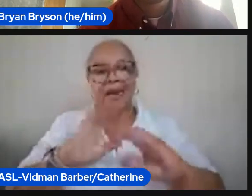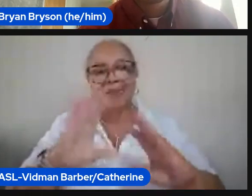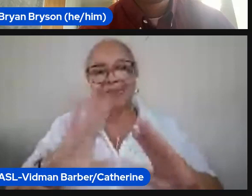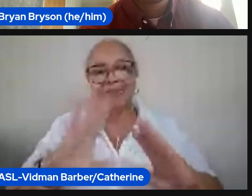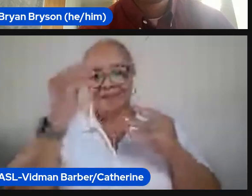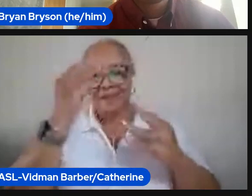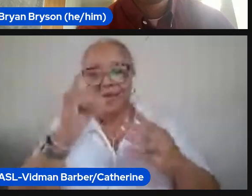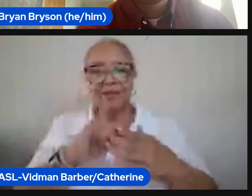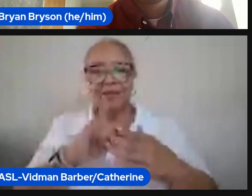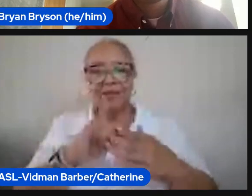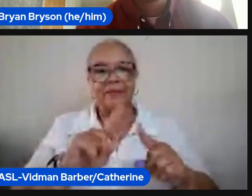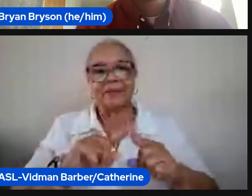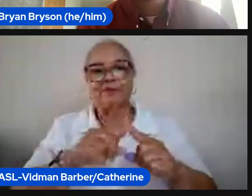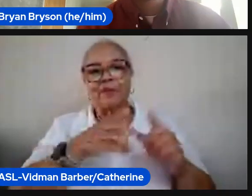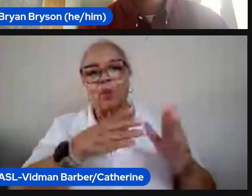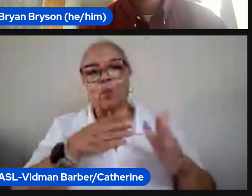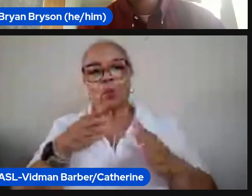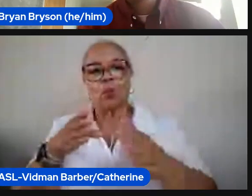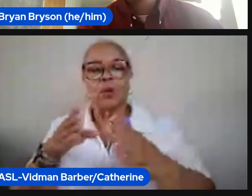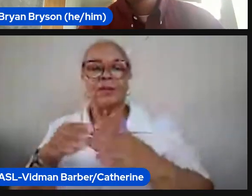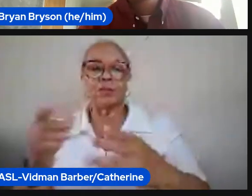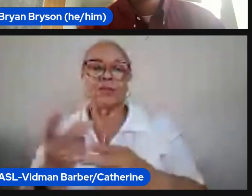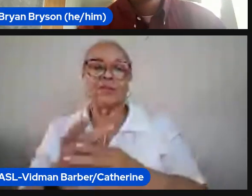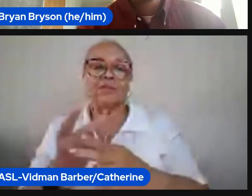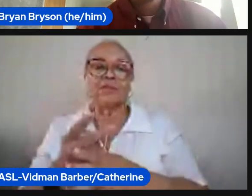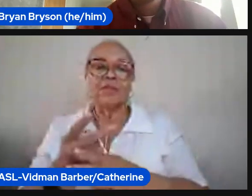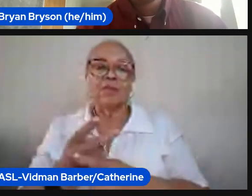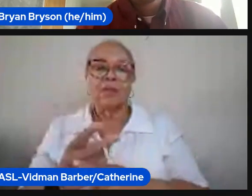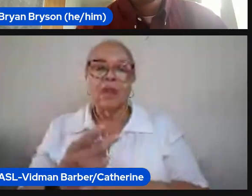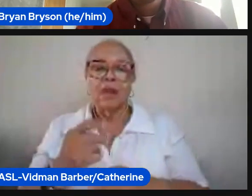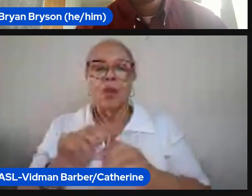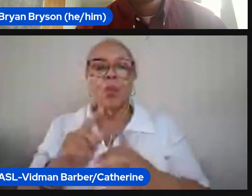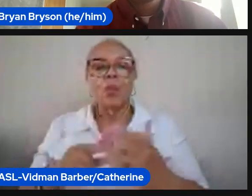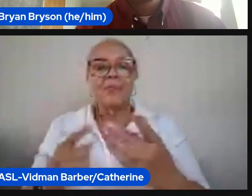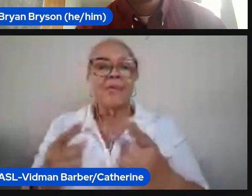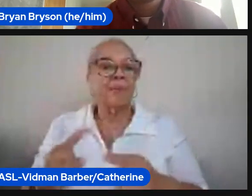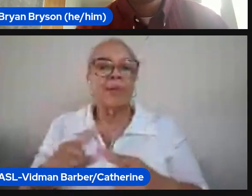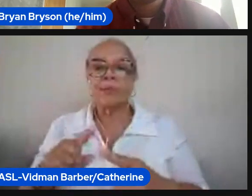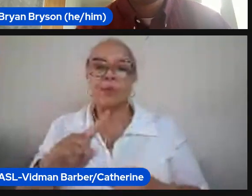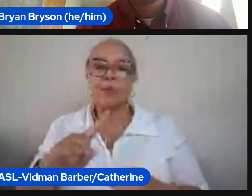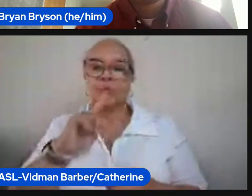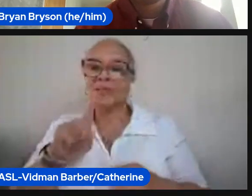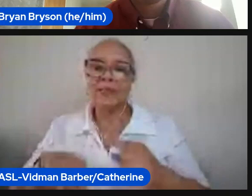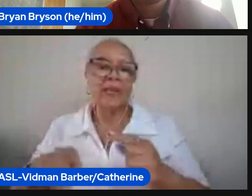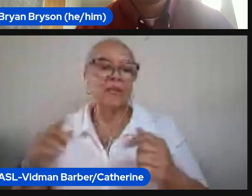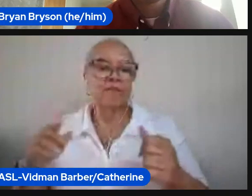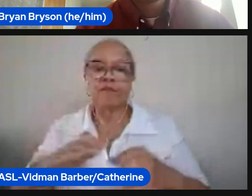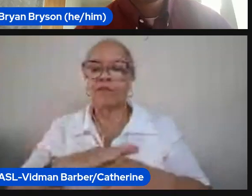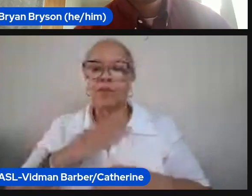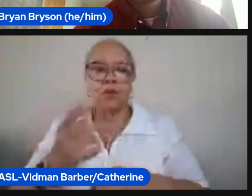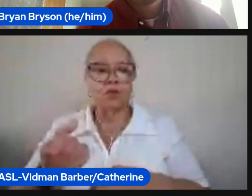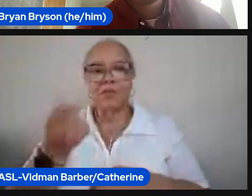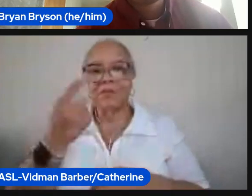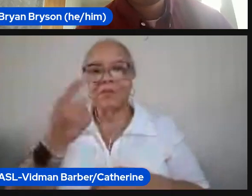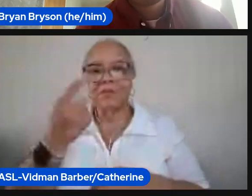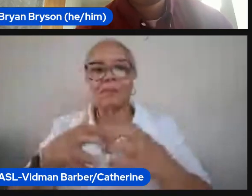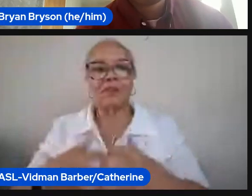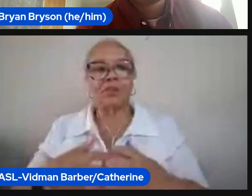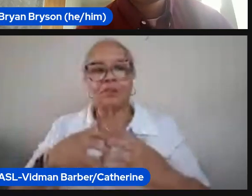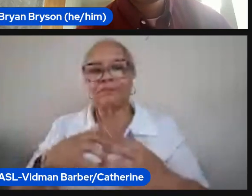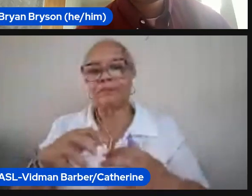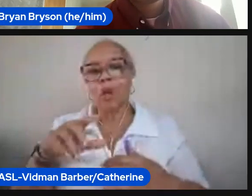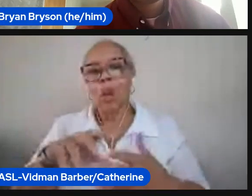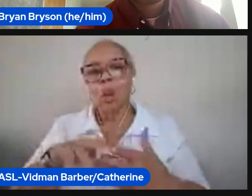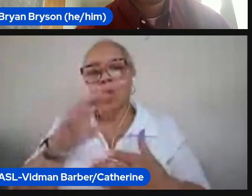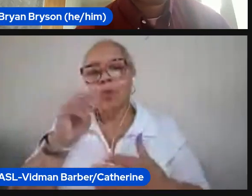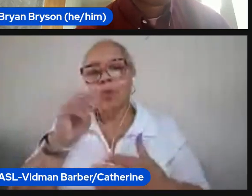can figure out what's happening, but we can't really fully understand what the machine learning approach is doing.